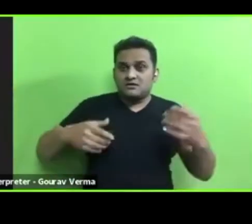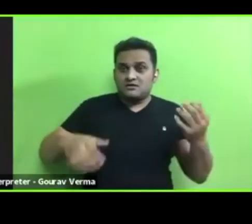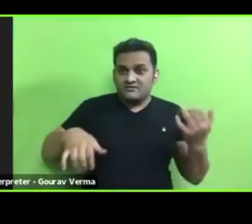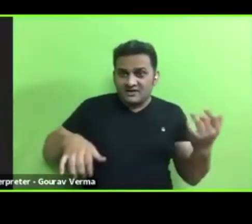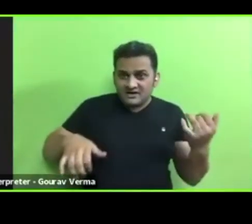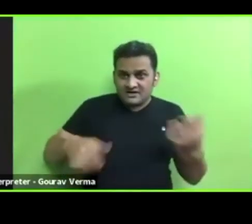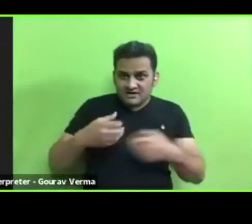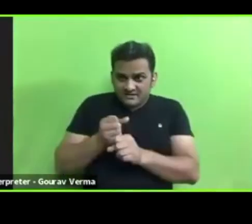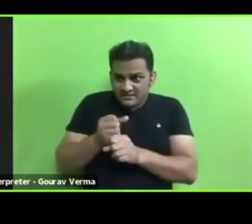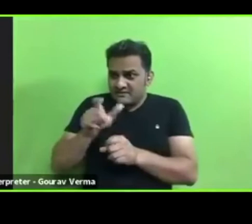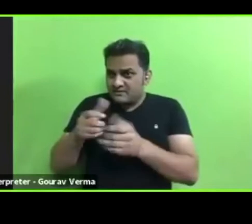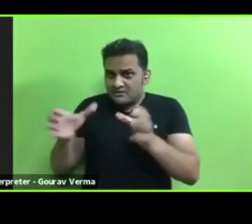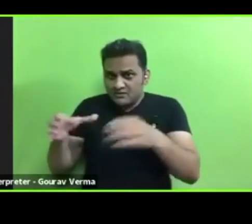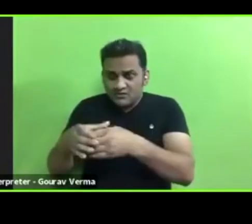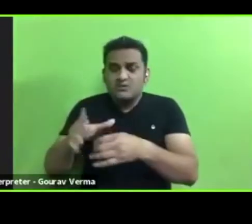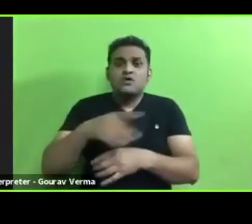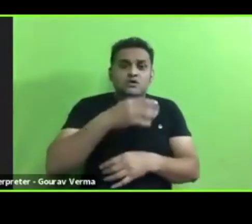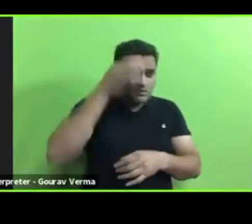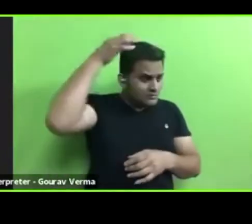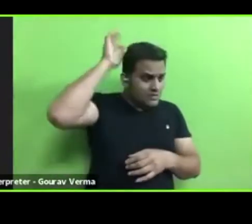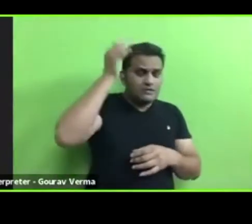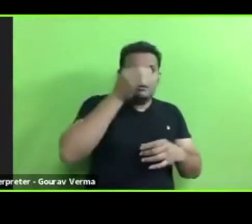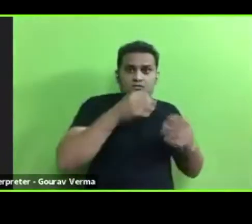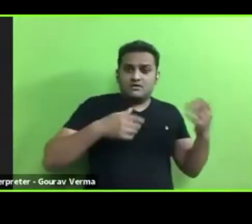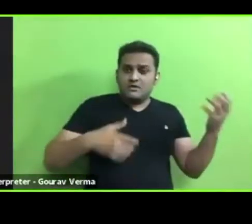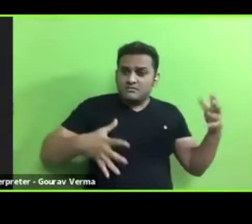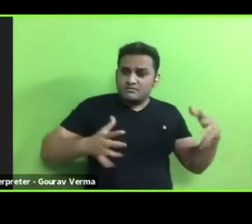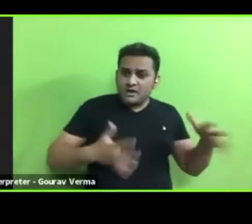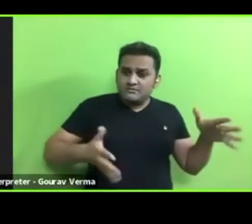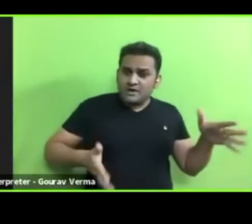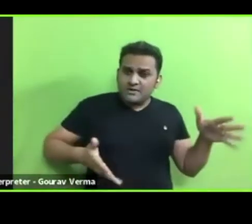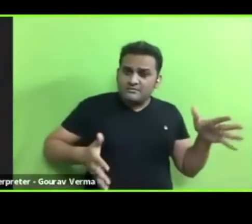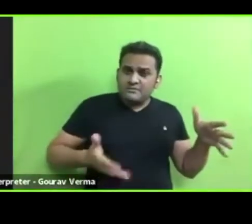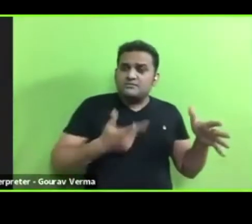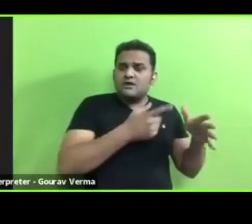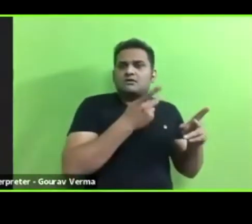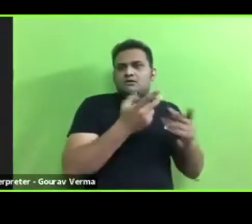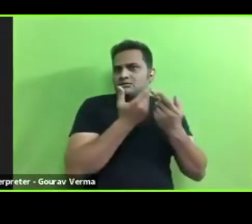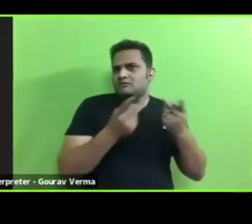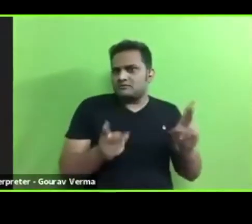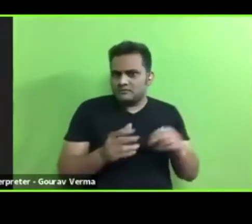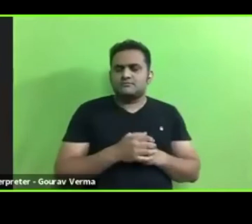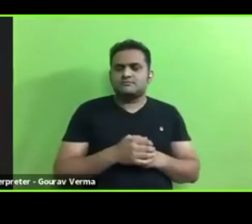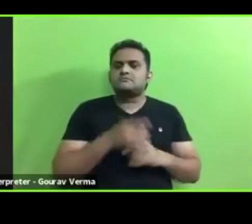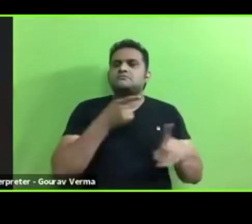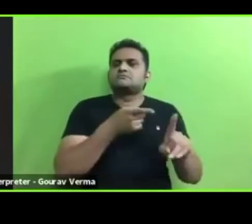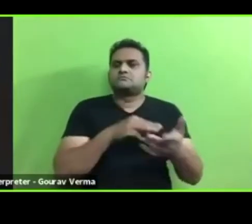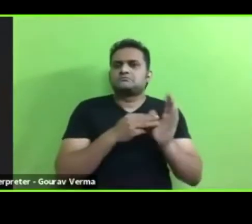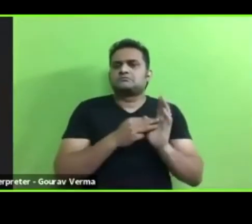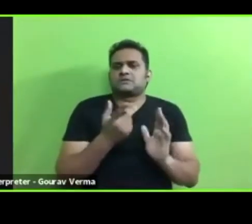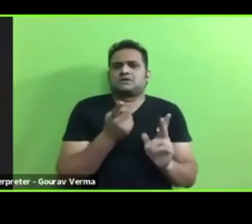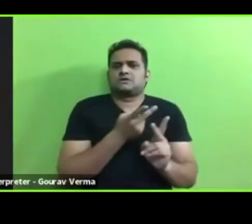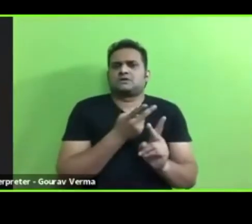the Brahmin veena player is less. But the Mridangam is made out of hide. And therefore, it is primarily